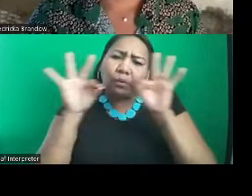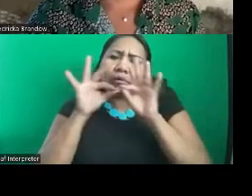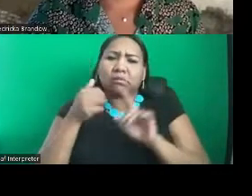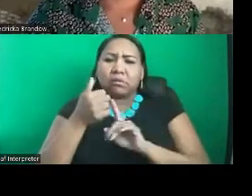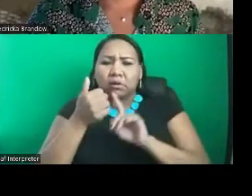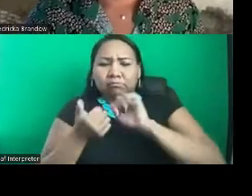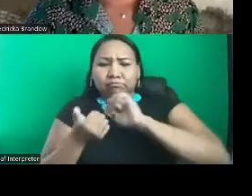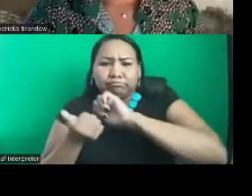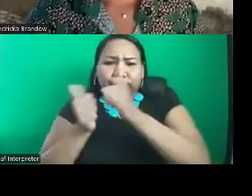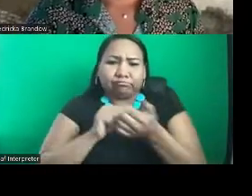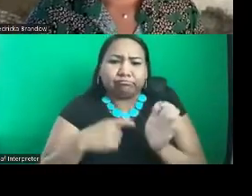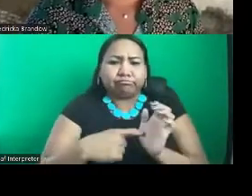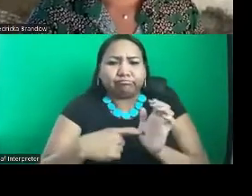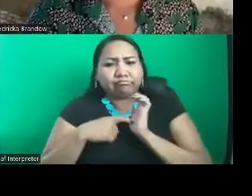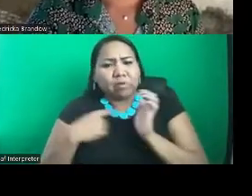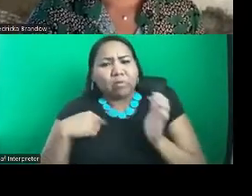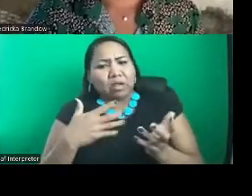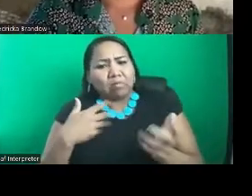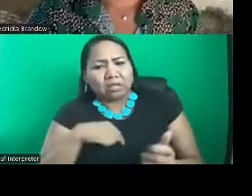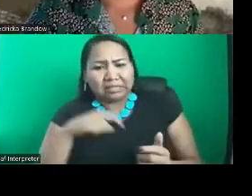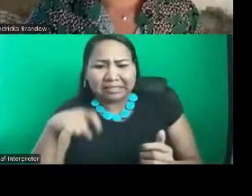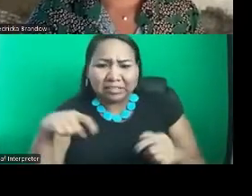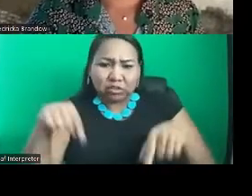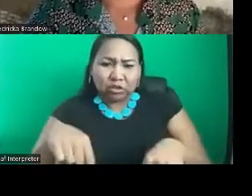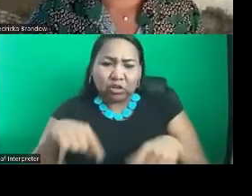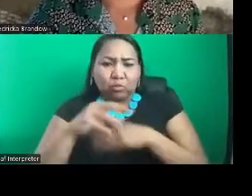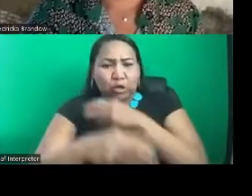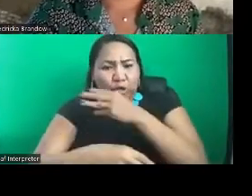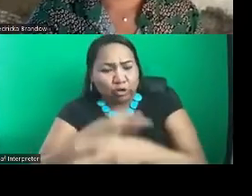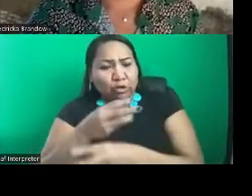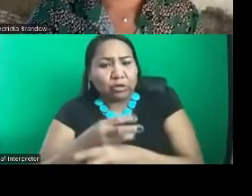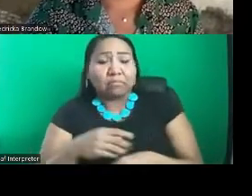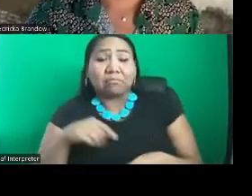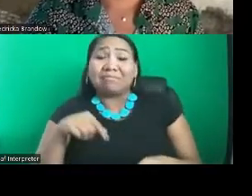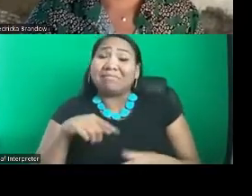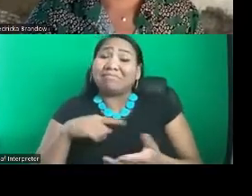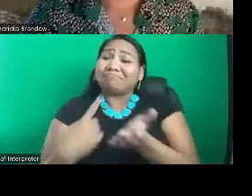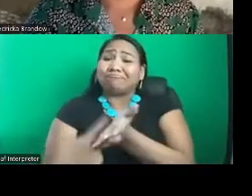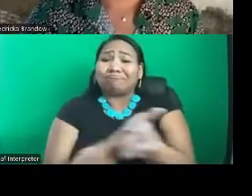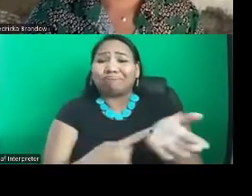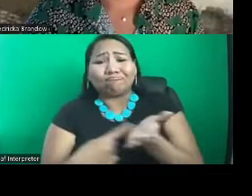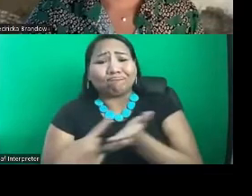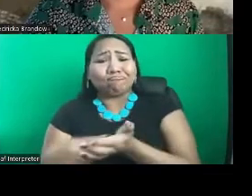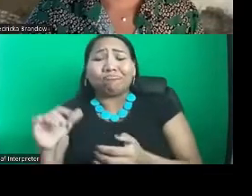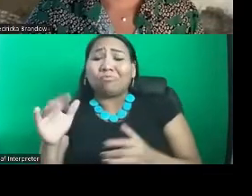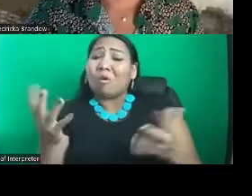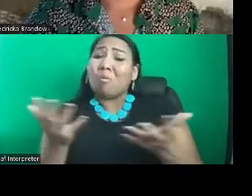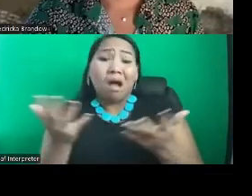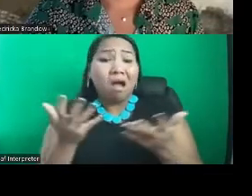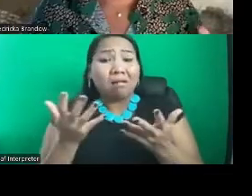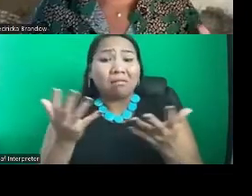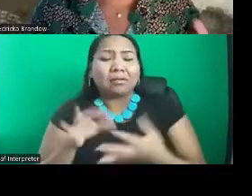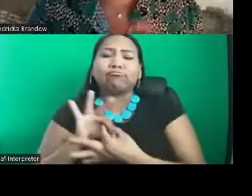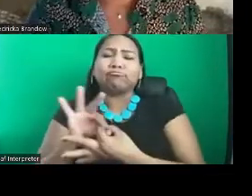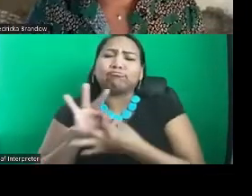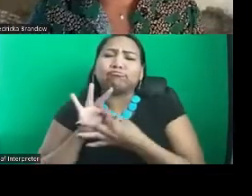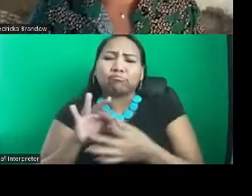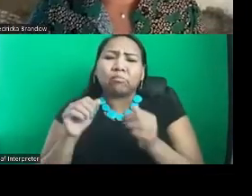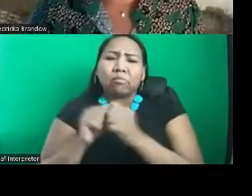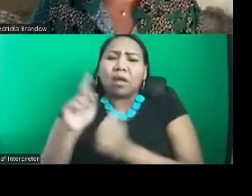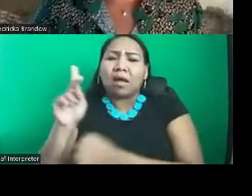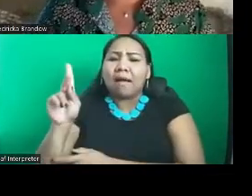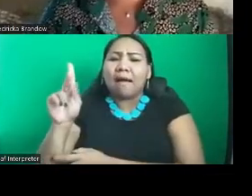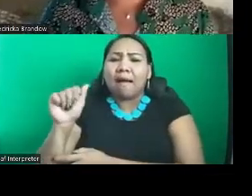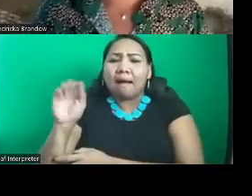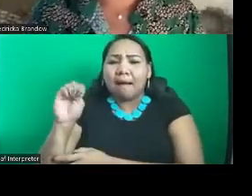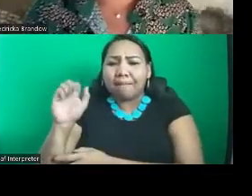world. This conversation also extends to Kanaka Maoli, my Hawaiians. My